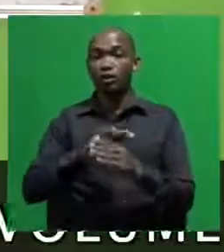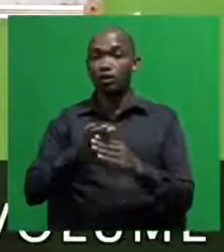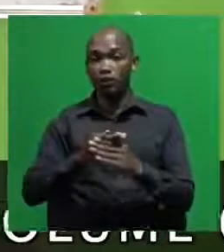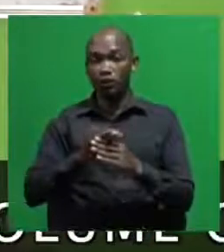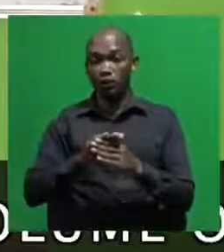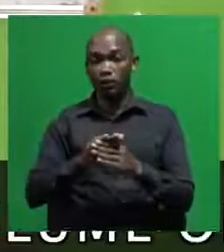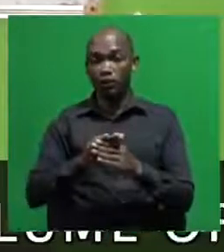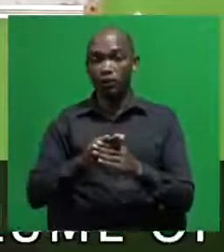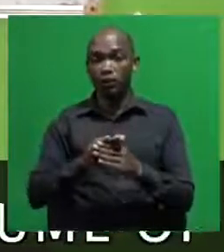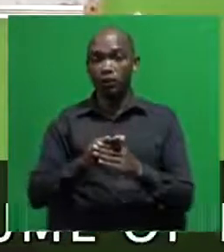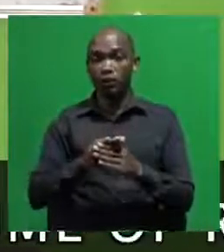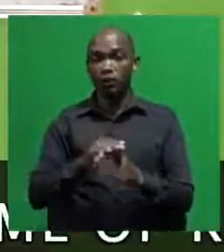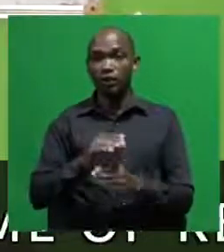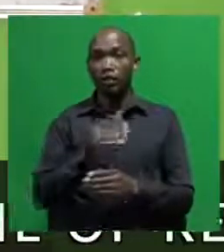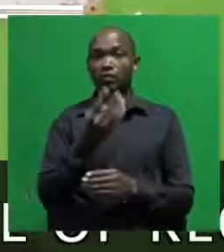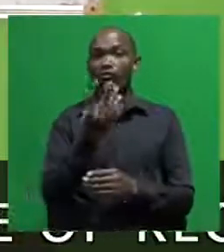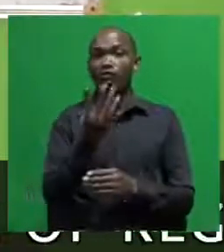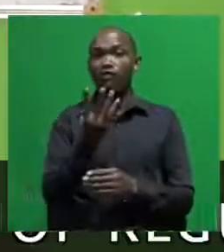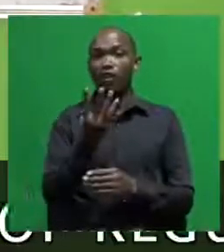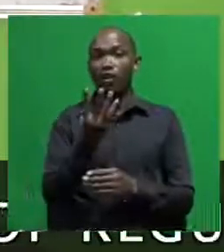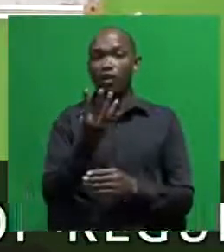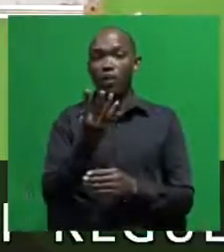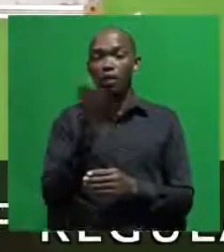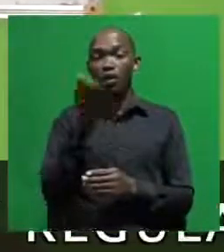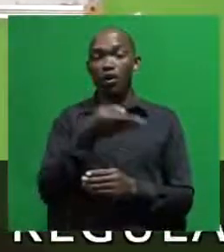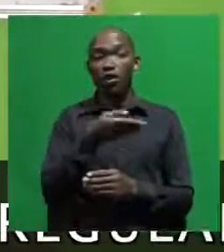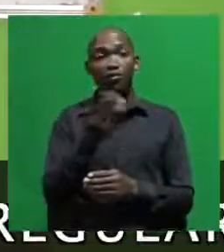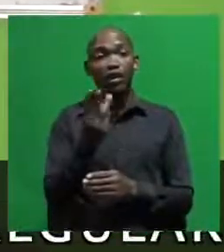formula used is